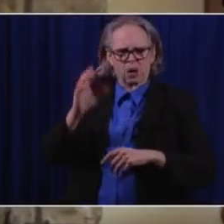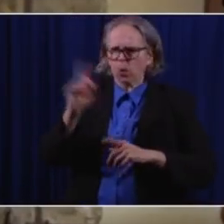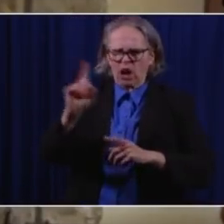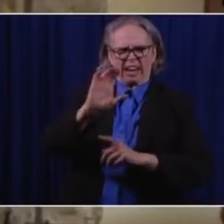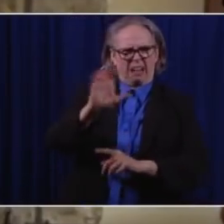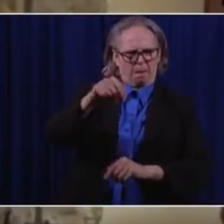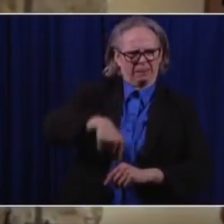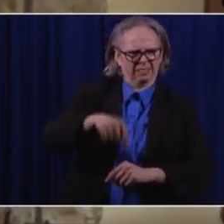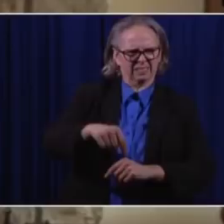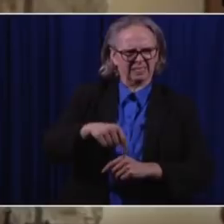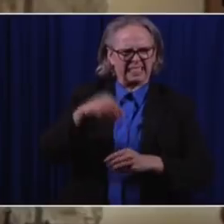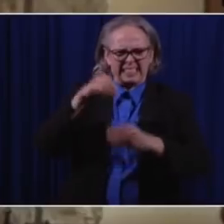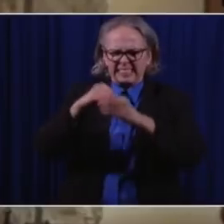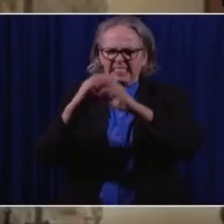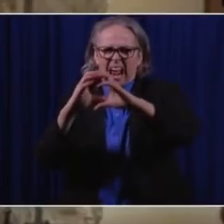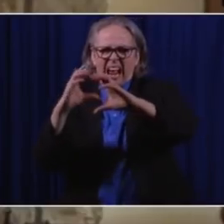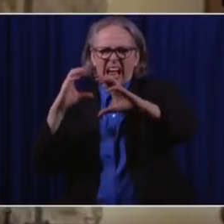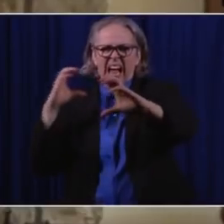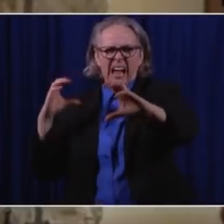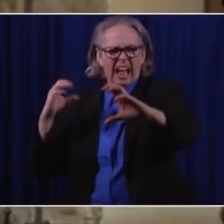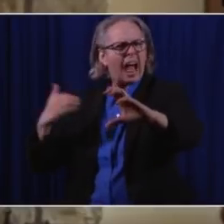chemical, and